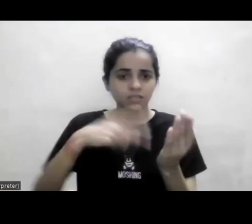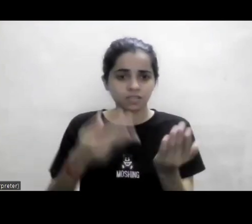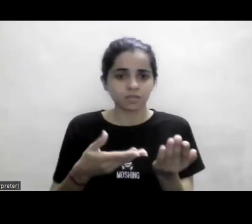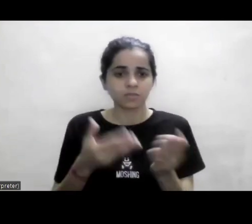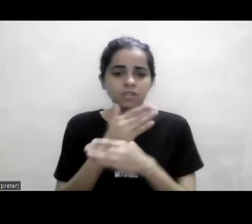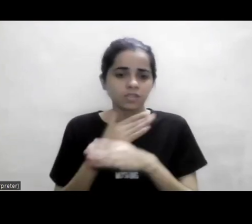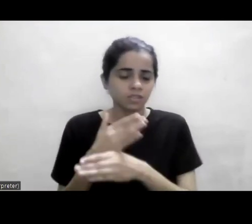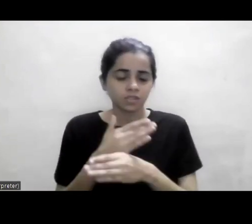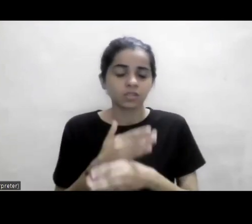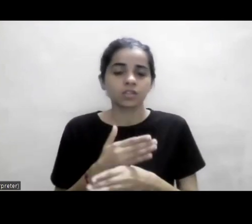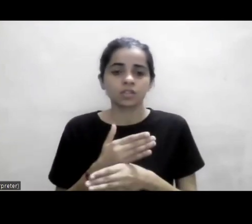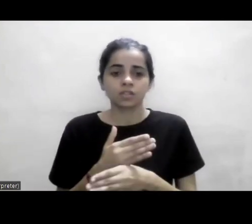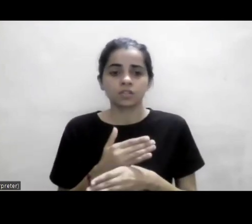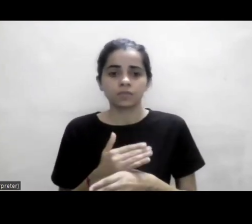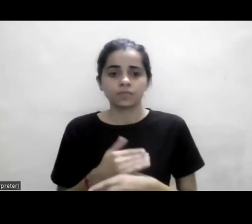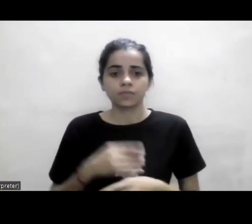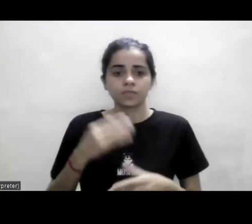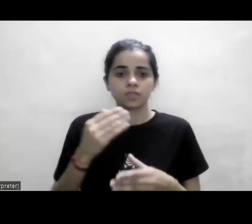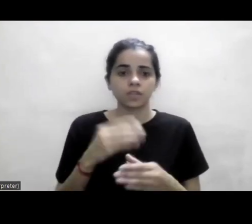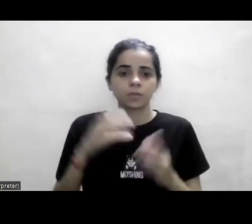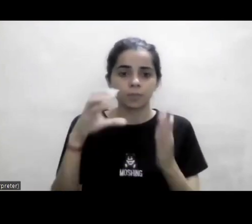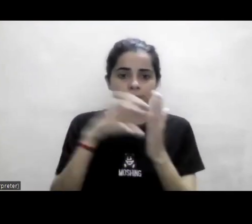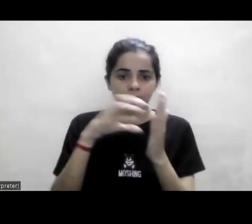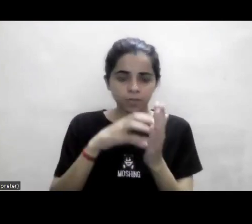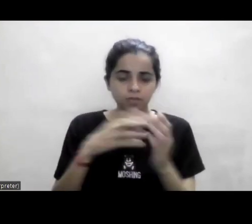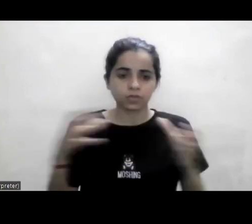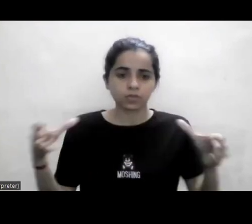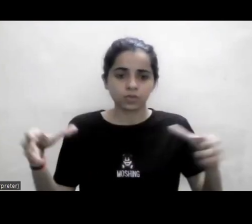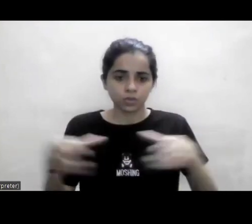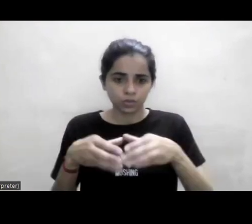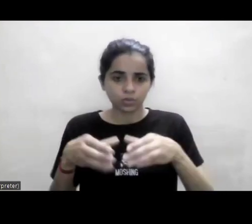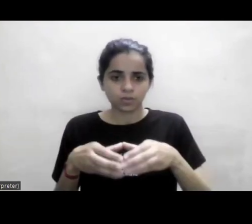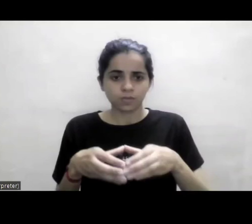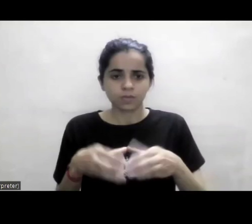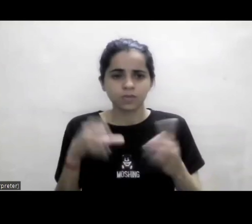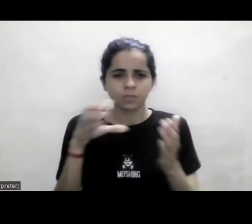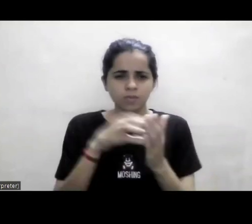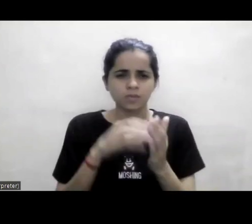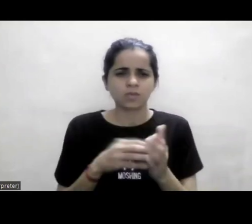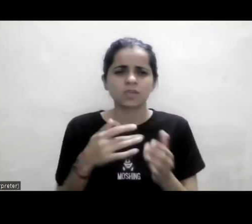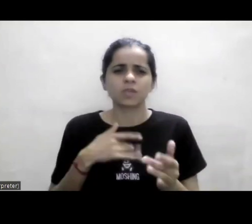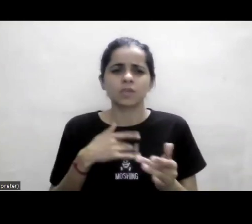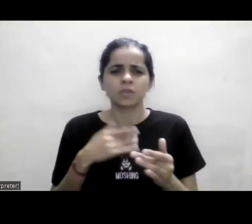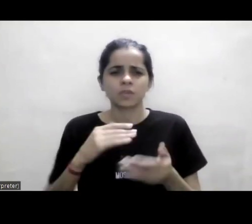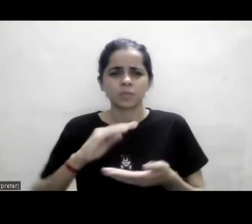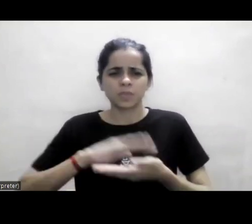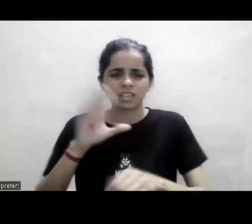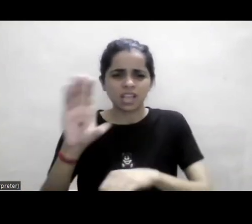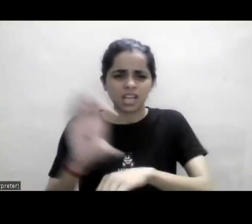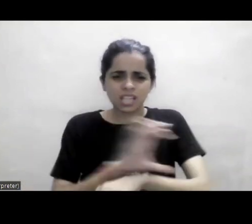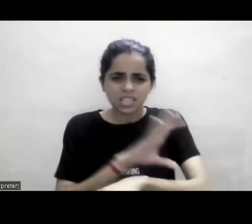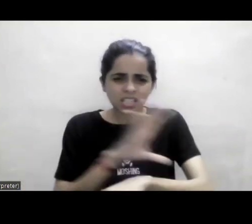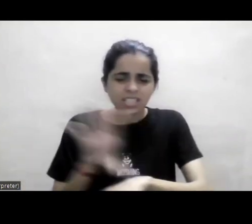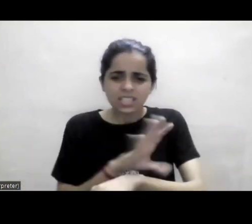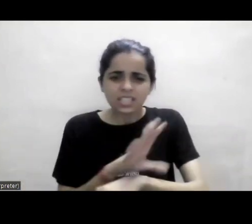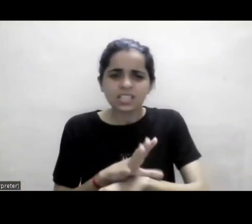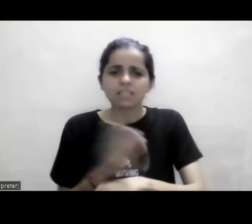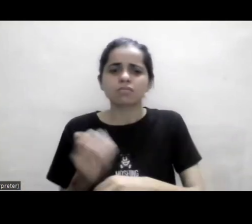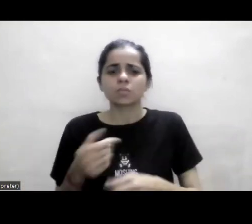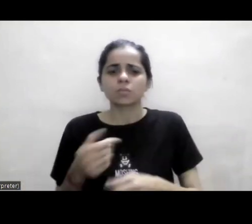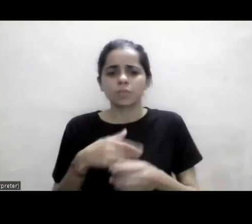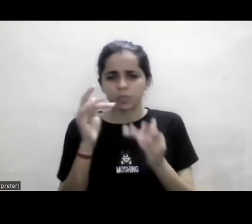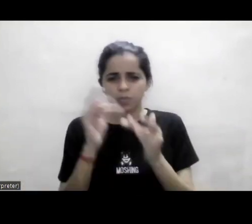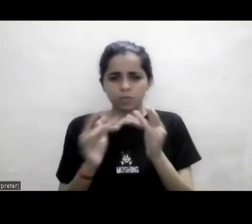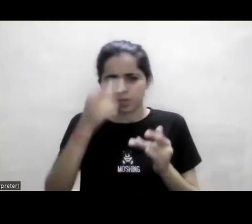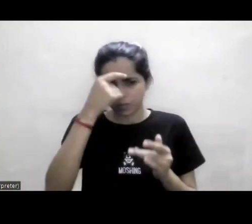it. I read your message on the group. There was some issue with my scanner and, you know, the books that I have, you